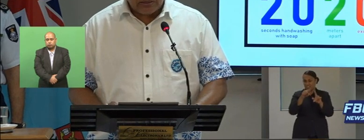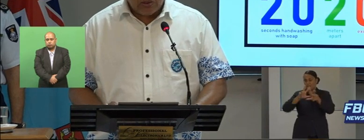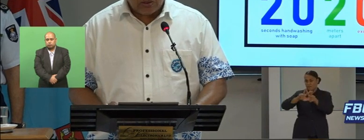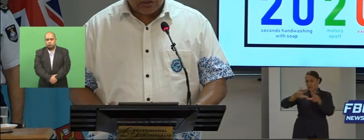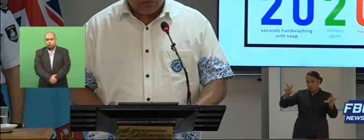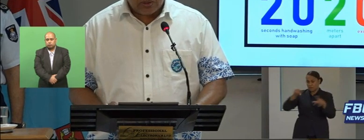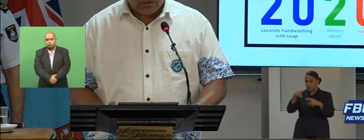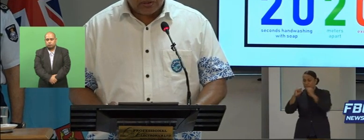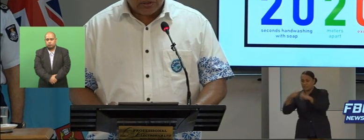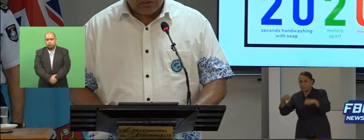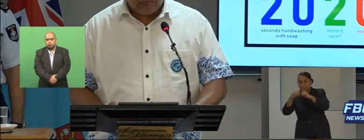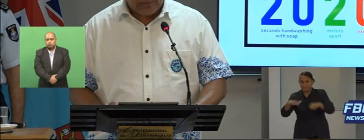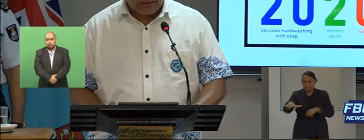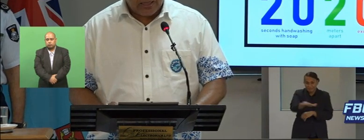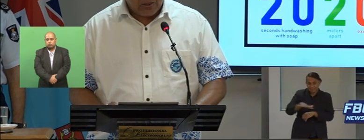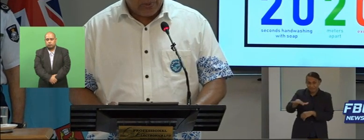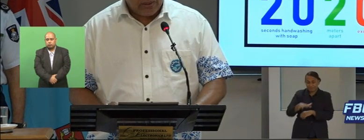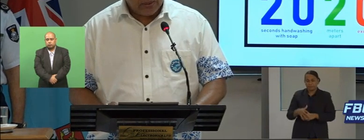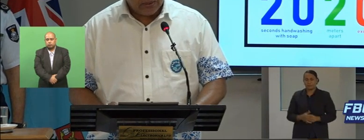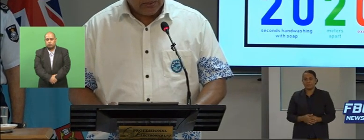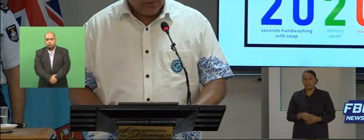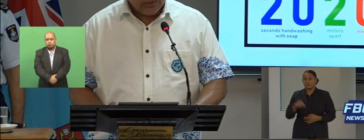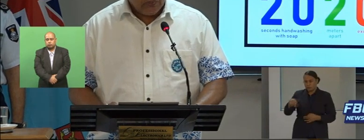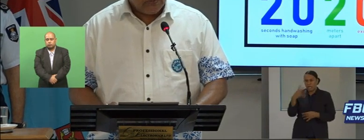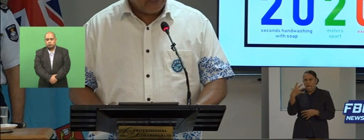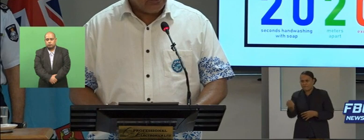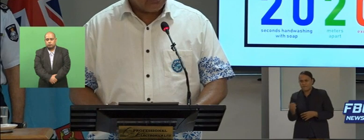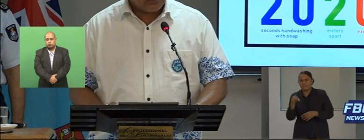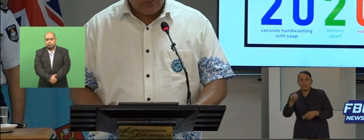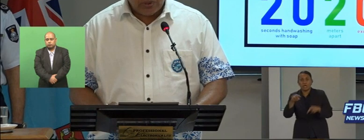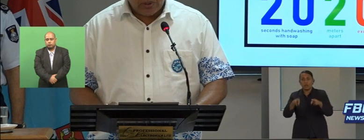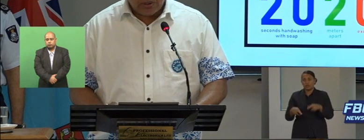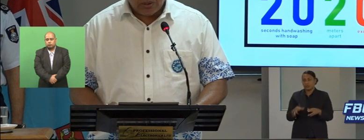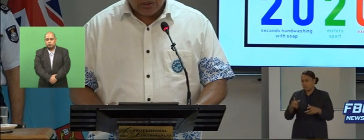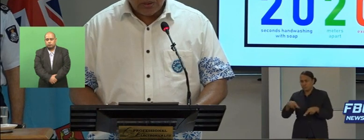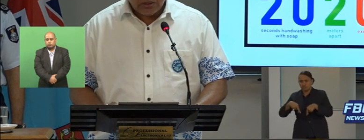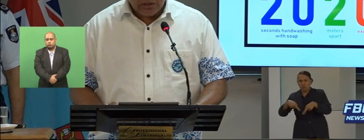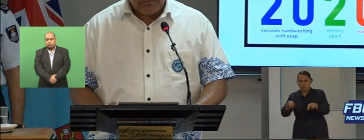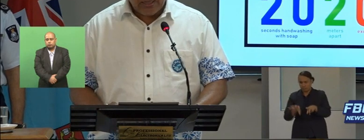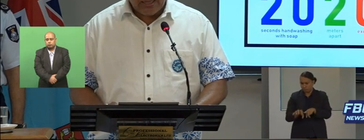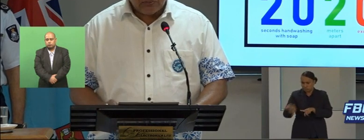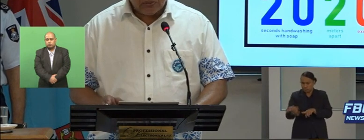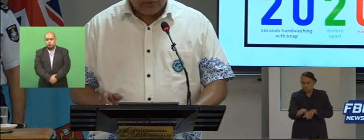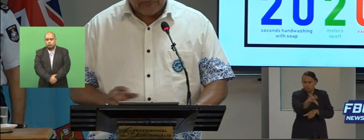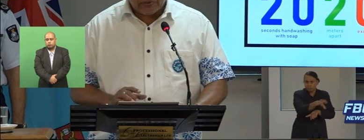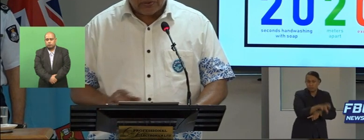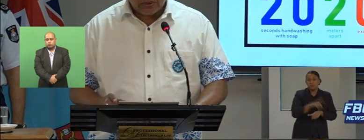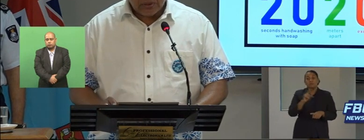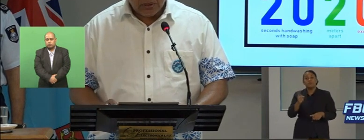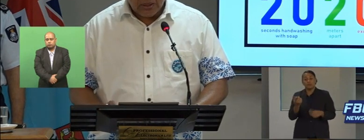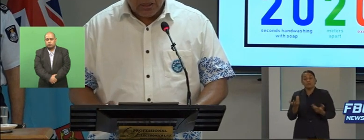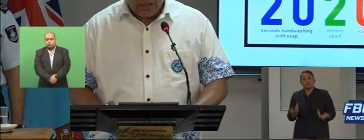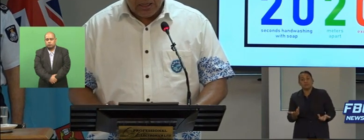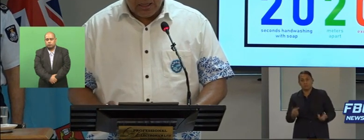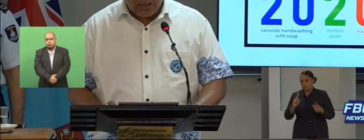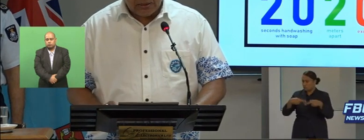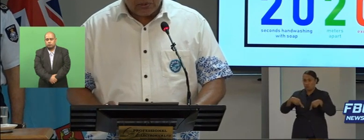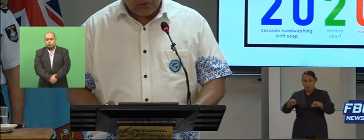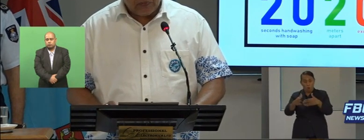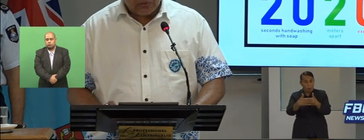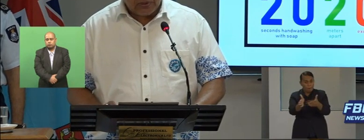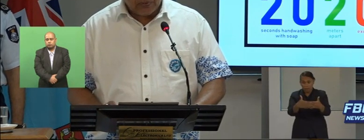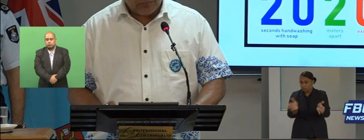lies along a stretch of vital highway which vehicles will still be allowed to traverse